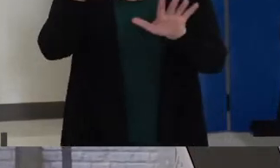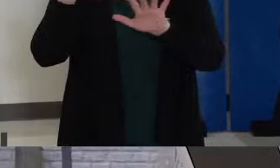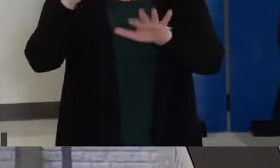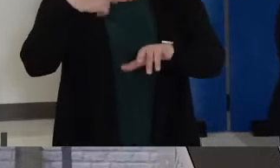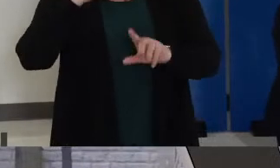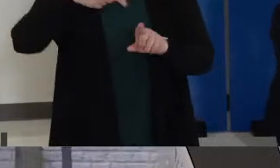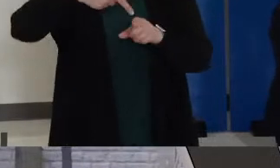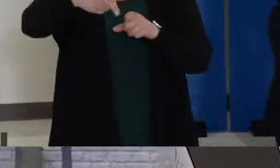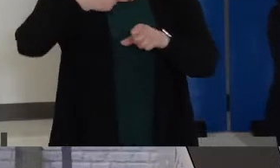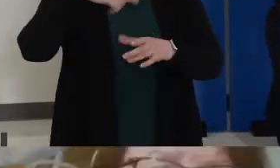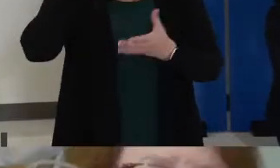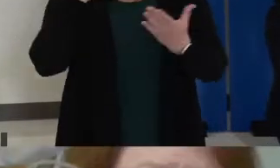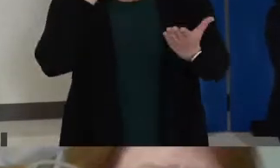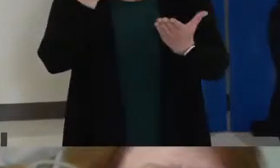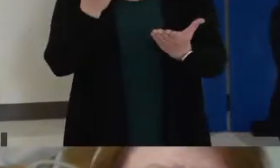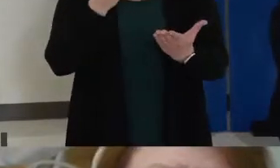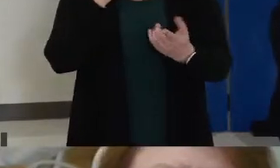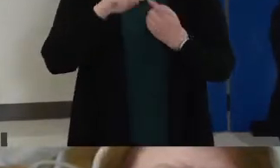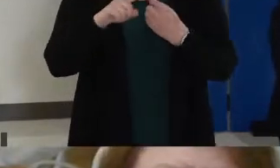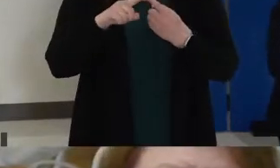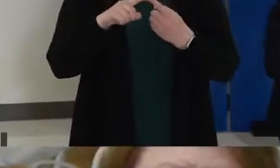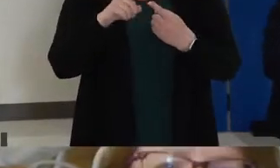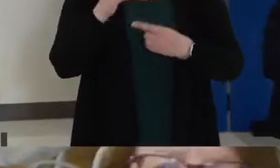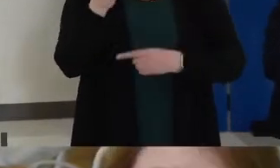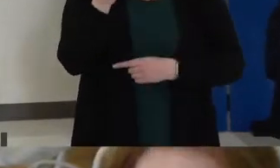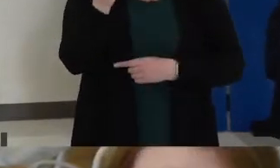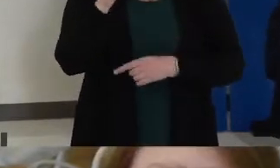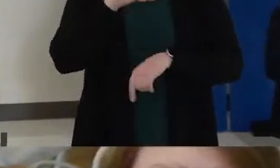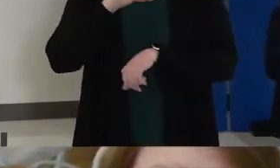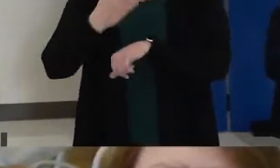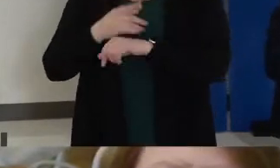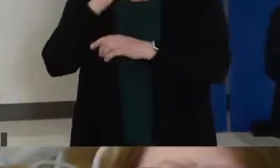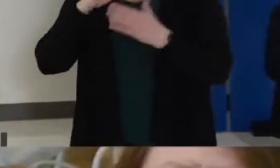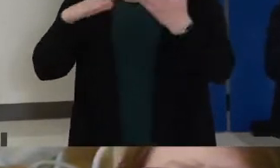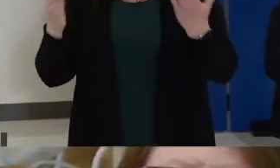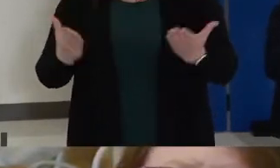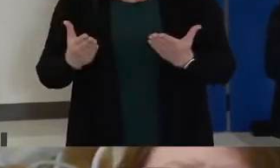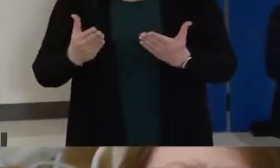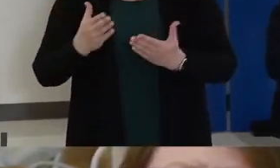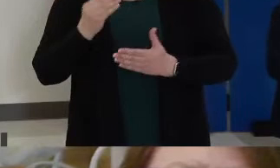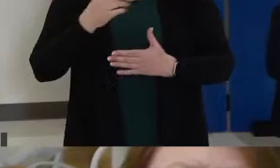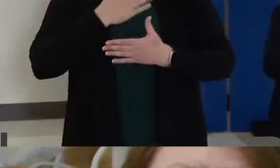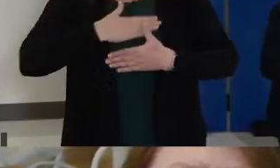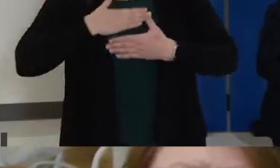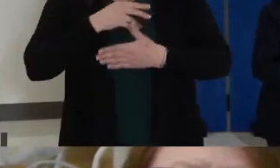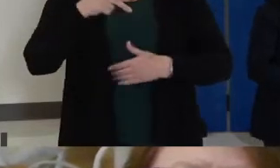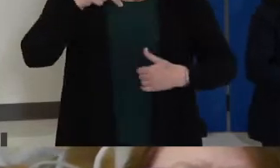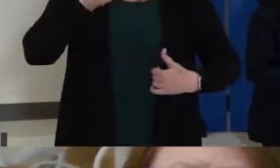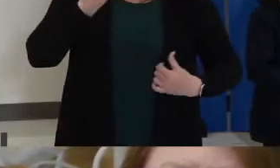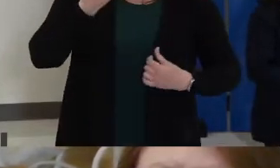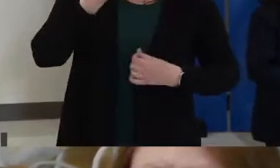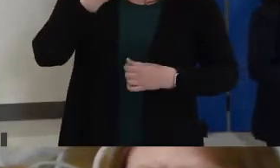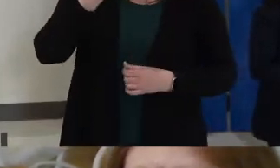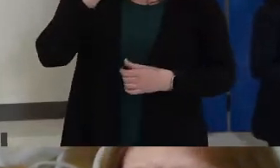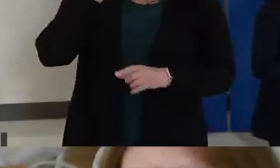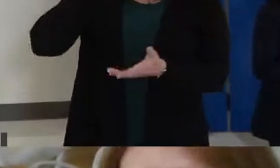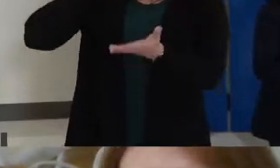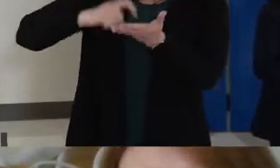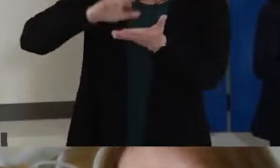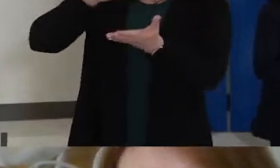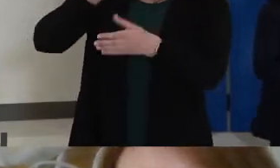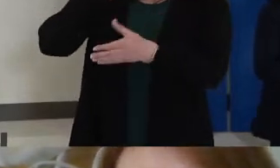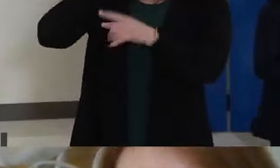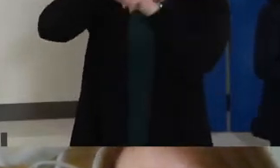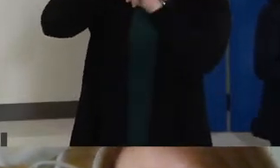I'd leave. I'm grateful to her and her 14-year-old daughter for being here, and I appreciate the Pro Tem's acknowledgement of her extraordinary